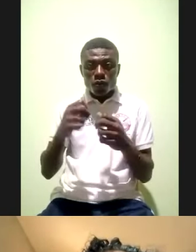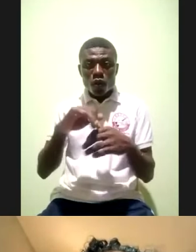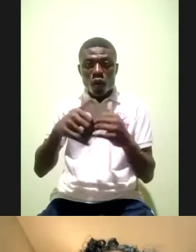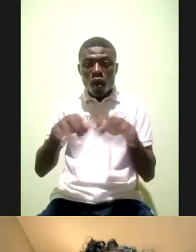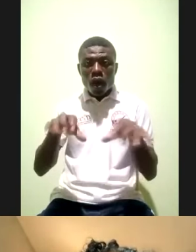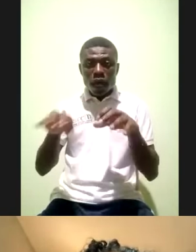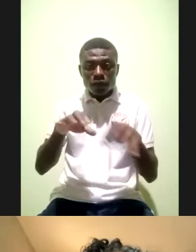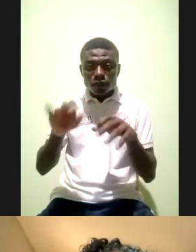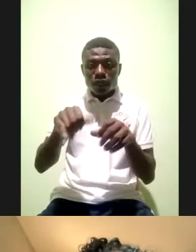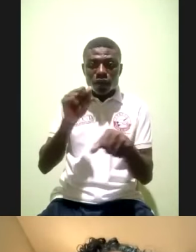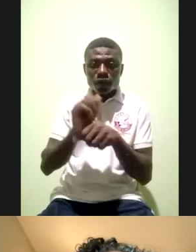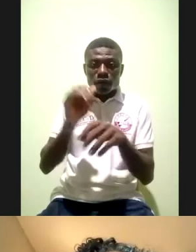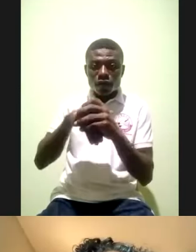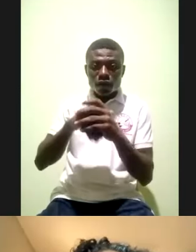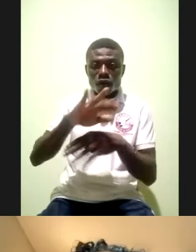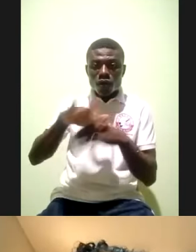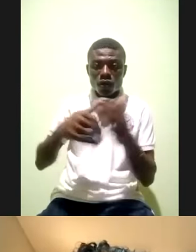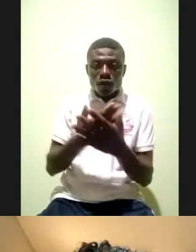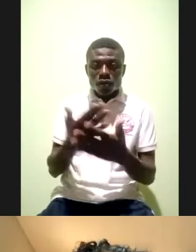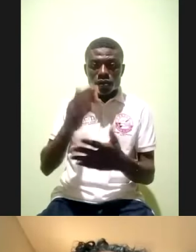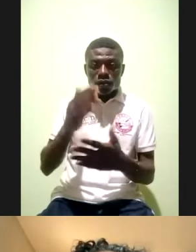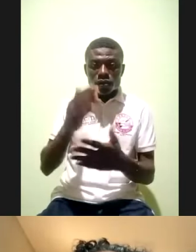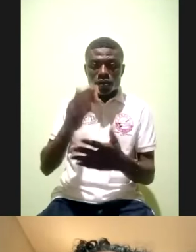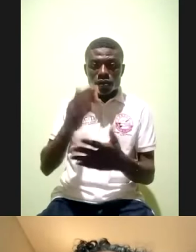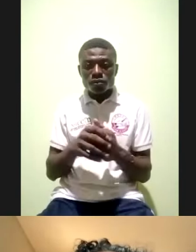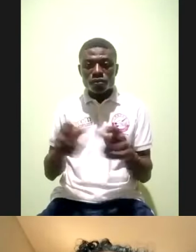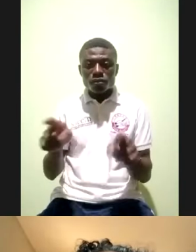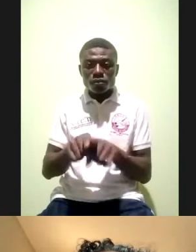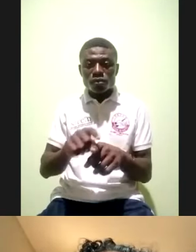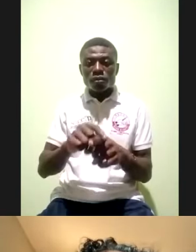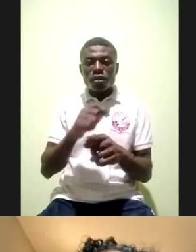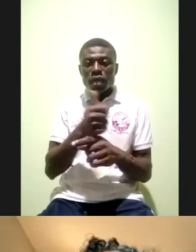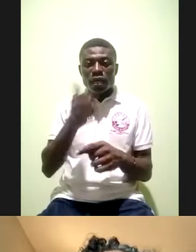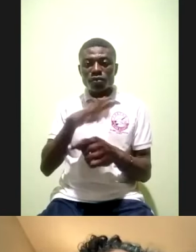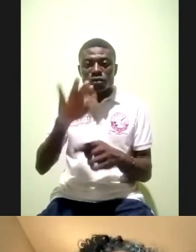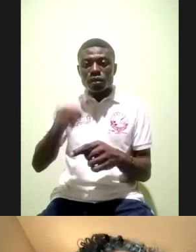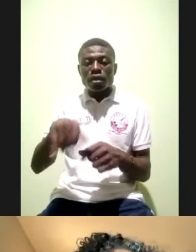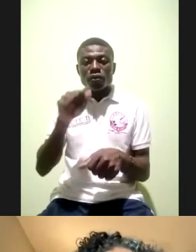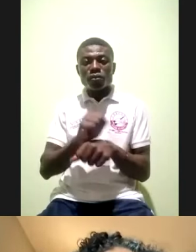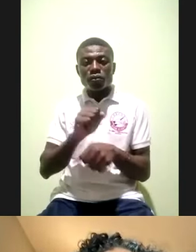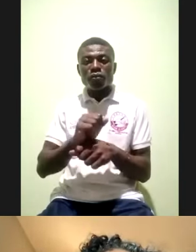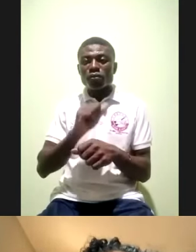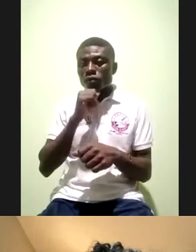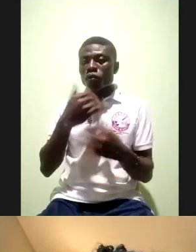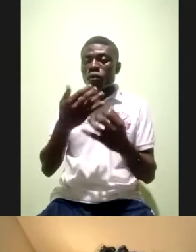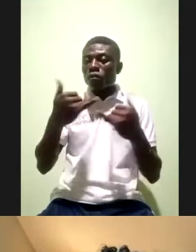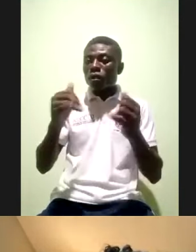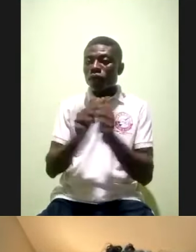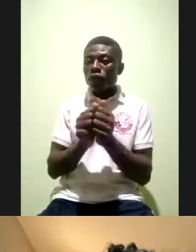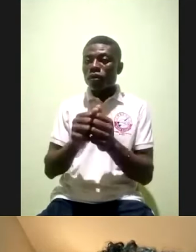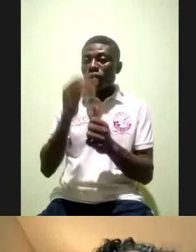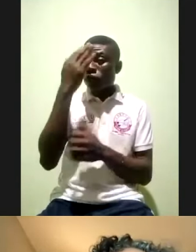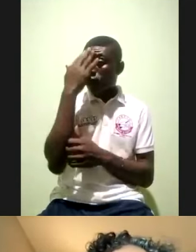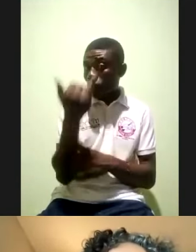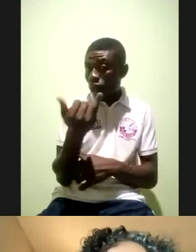which need a lot of motor coordination. And the other children from their classroom may not want to play with them because they may